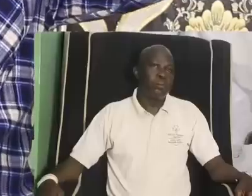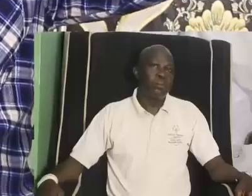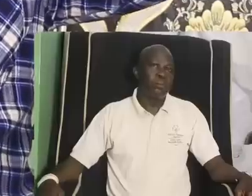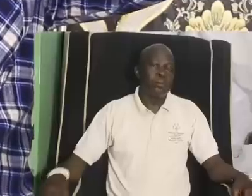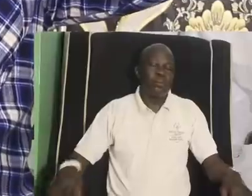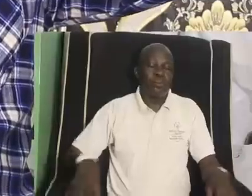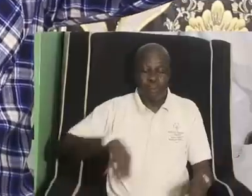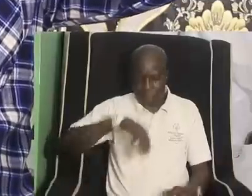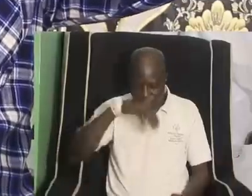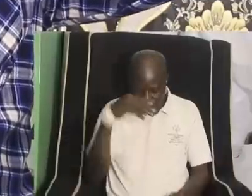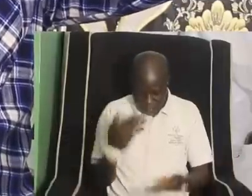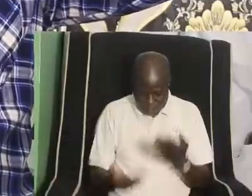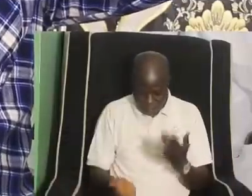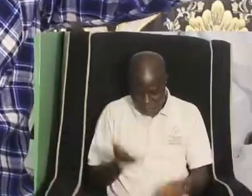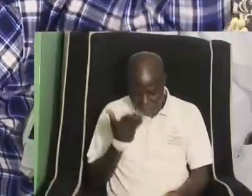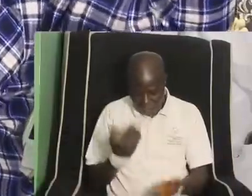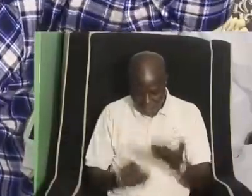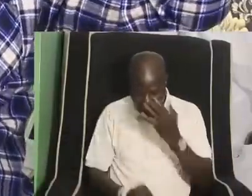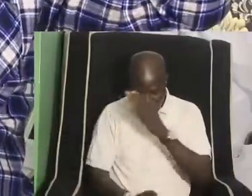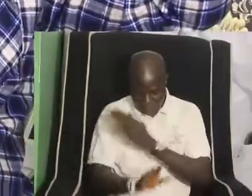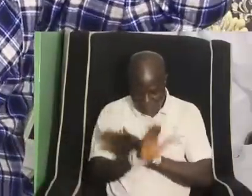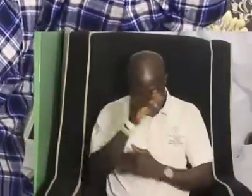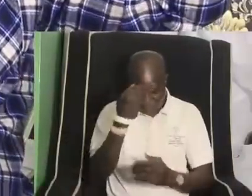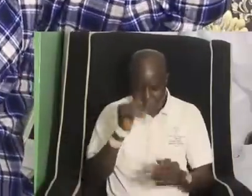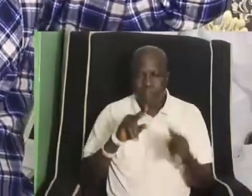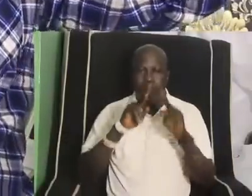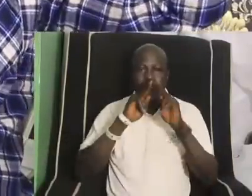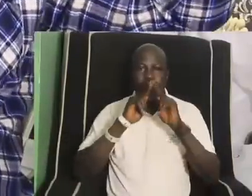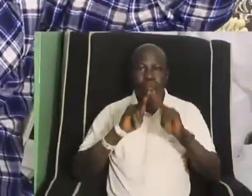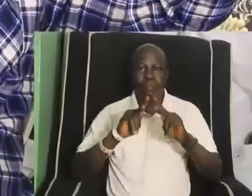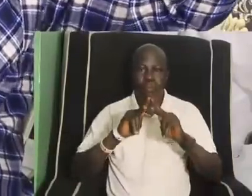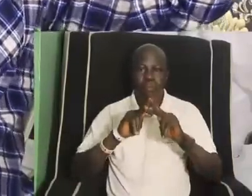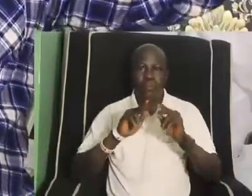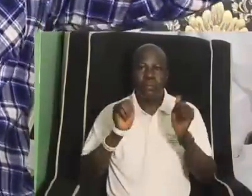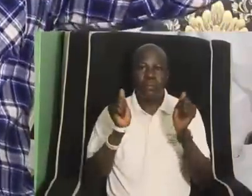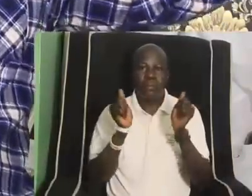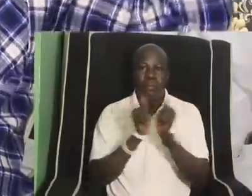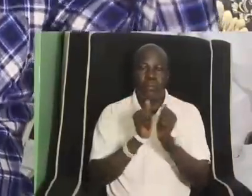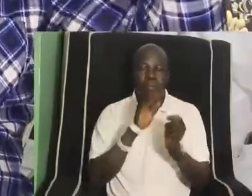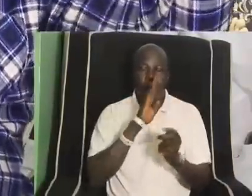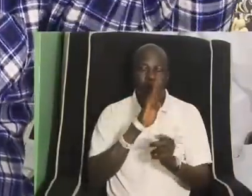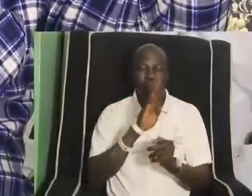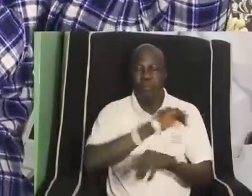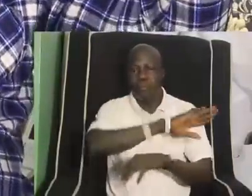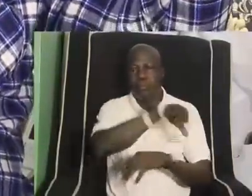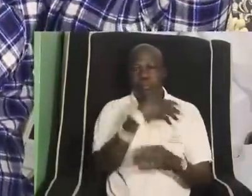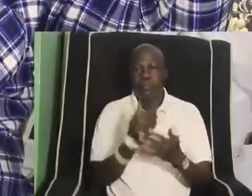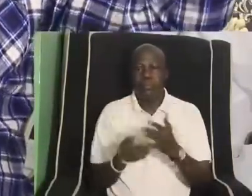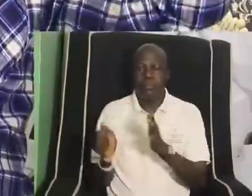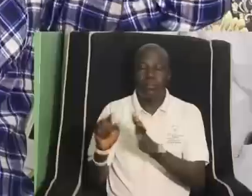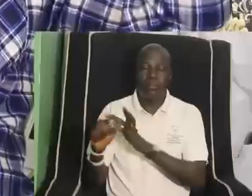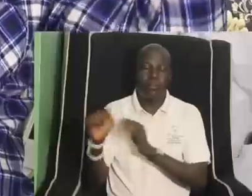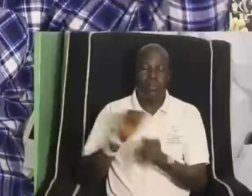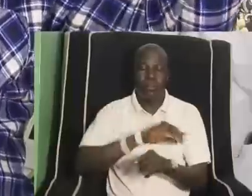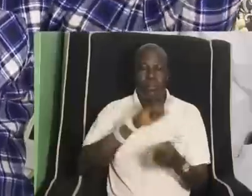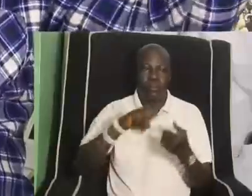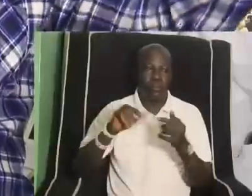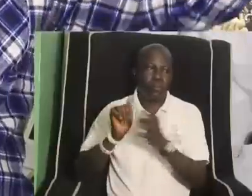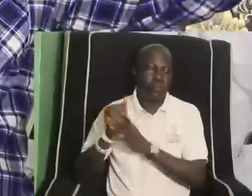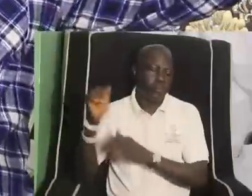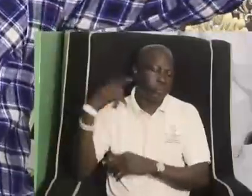ja ki olorun alafia the God of peace ko wa pelu gbogbo eniyan to ngbo hun